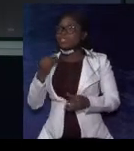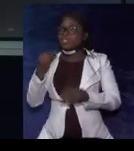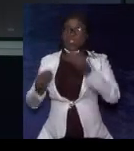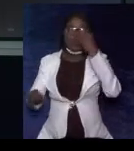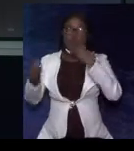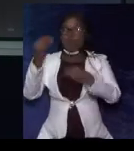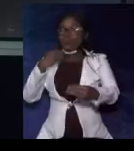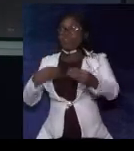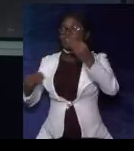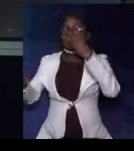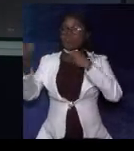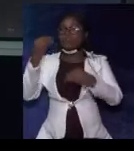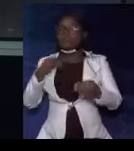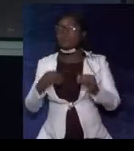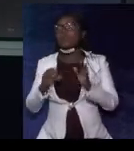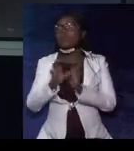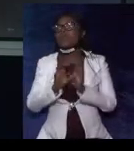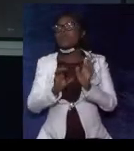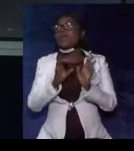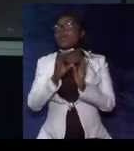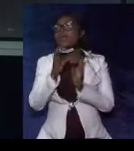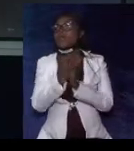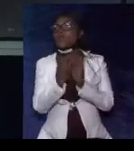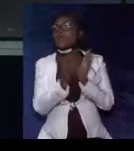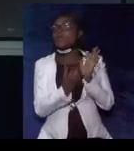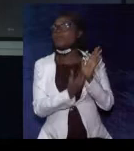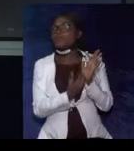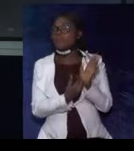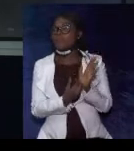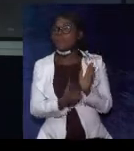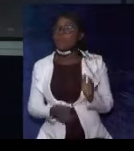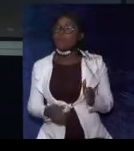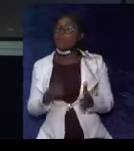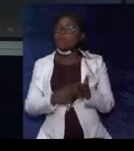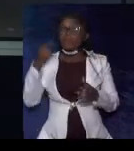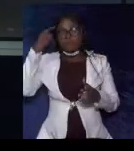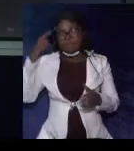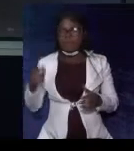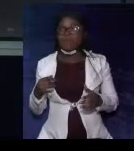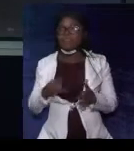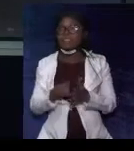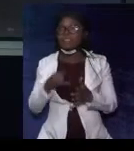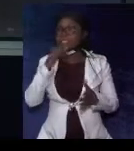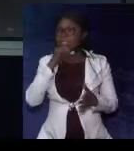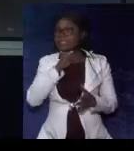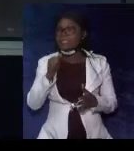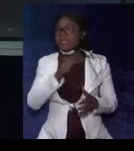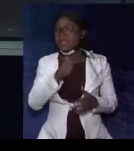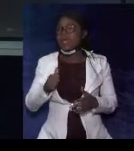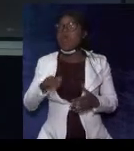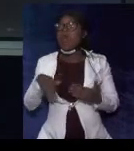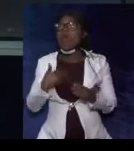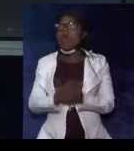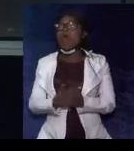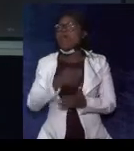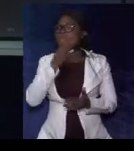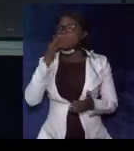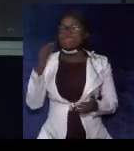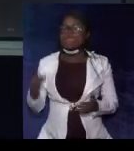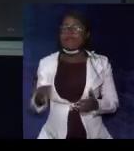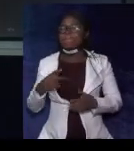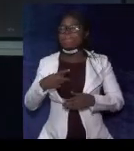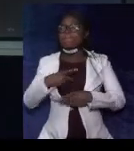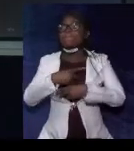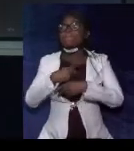record. Say that, consumption record. What do we use consumption record for? It's a record of all farm produce eaten